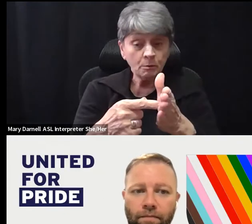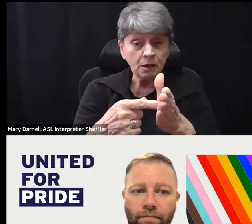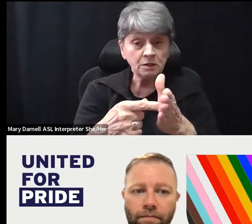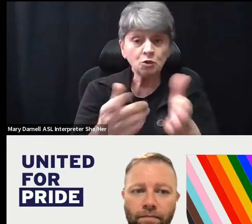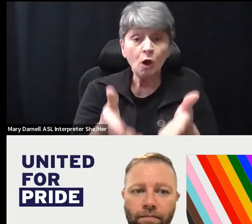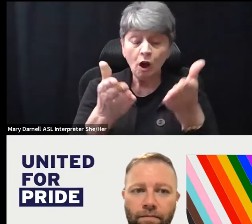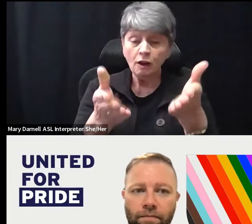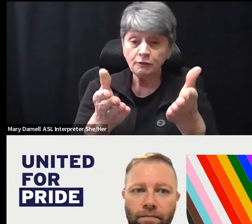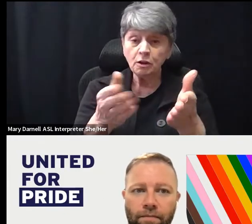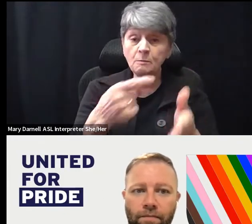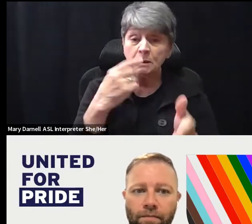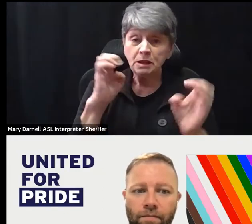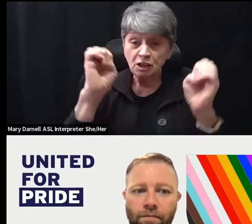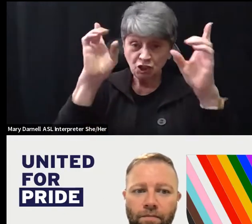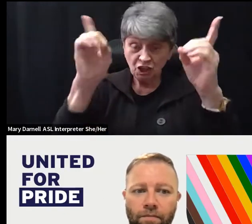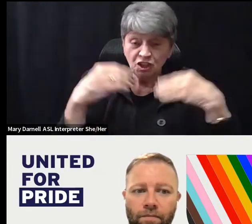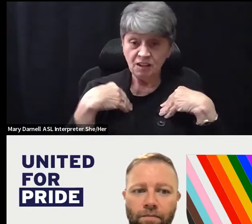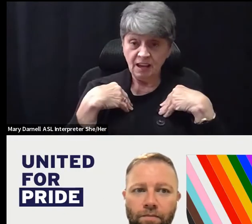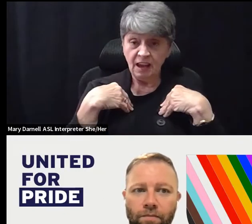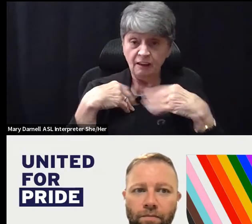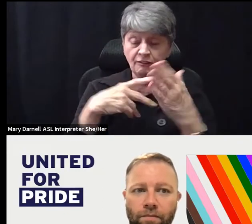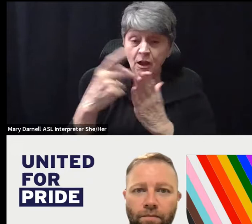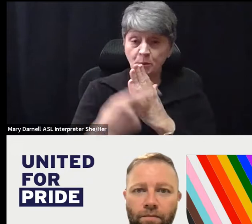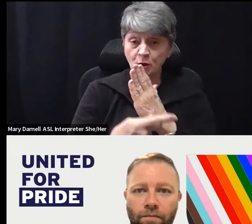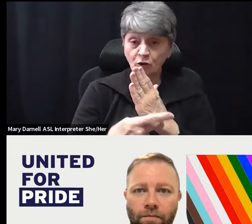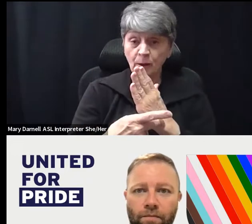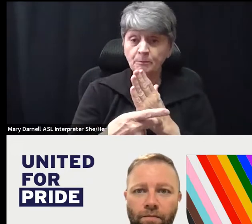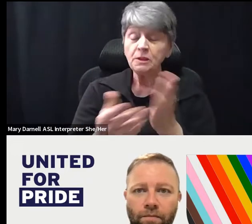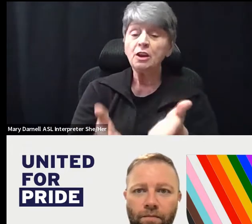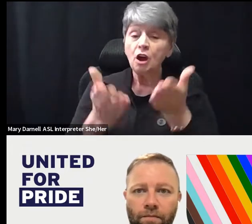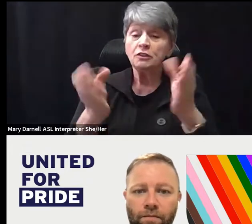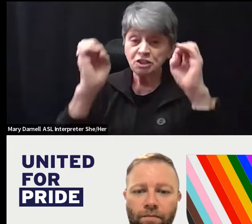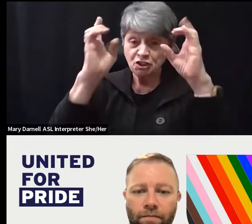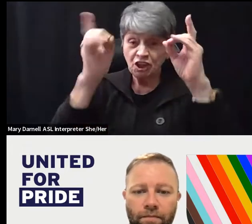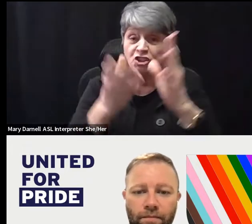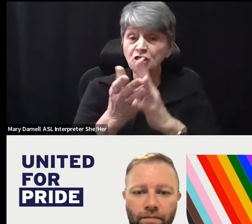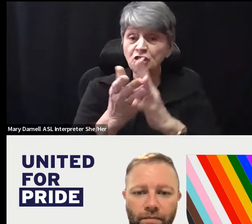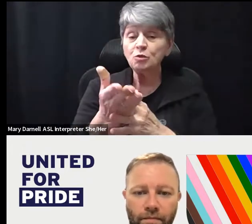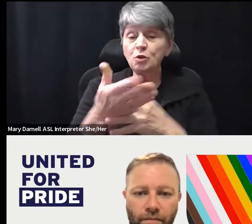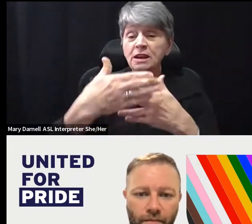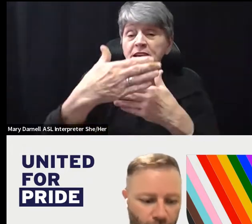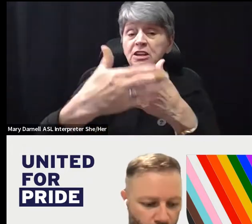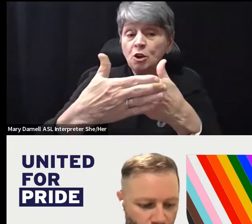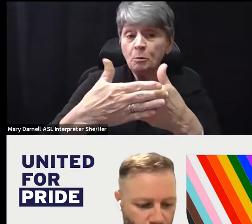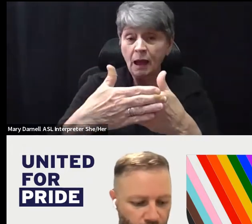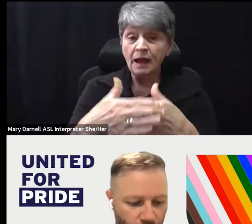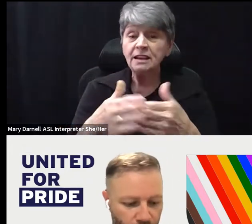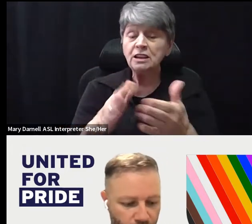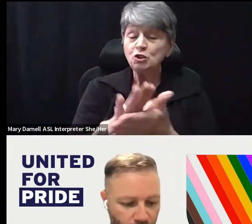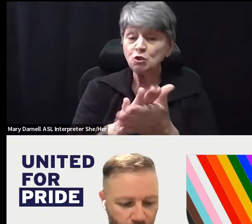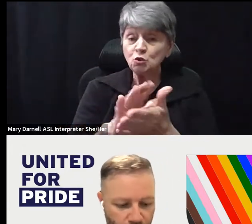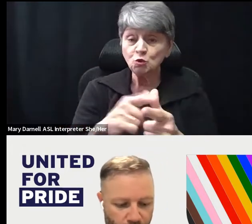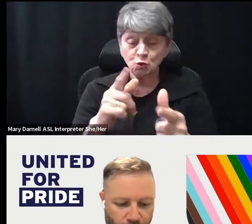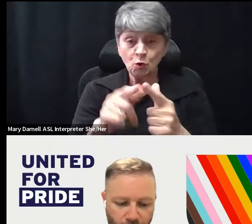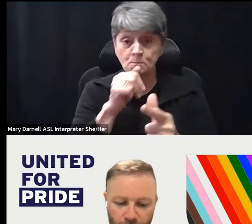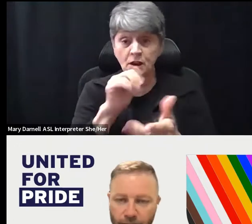has a program that offers public education through either neighboring public schools or nearby private schools. This program was never